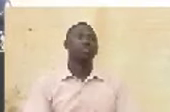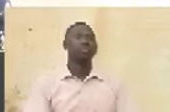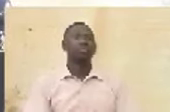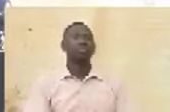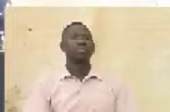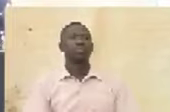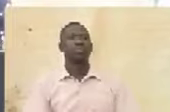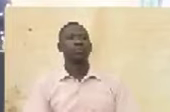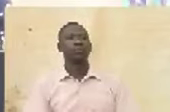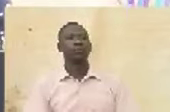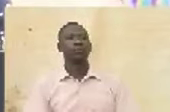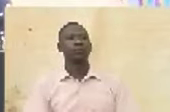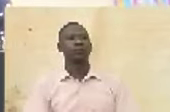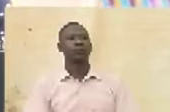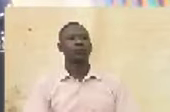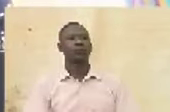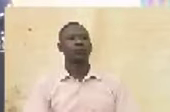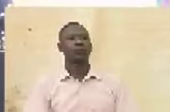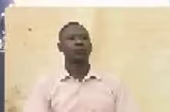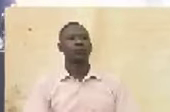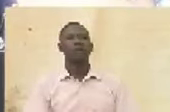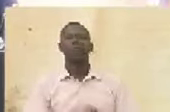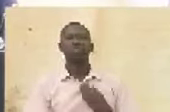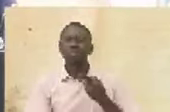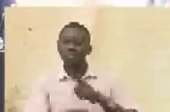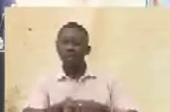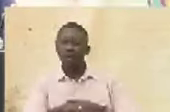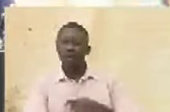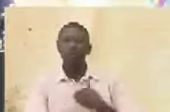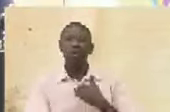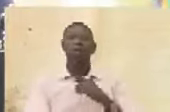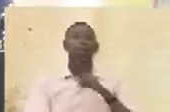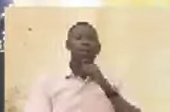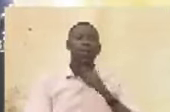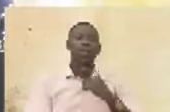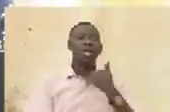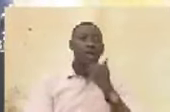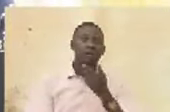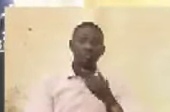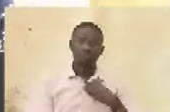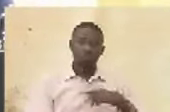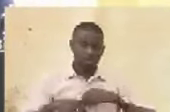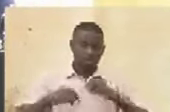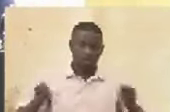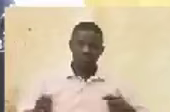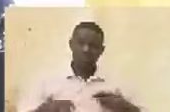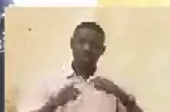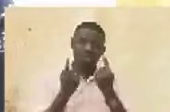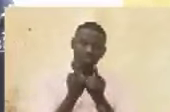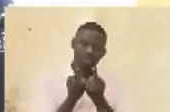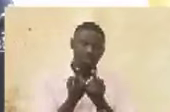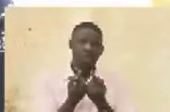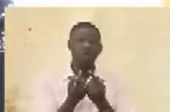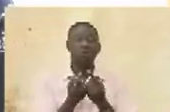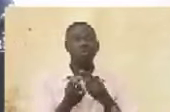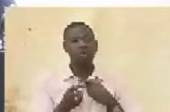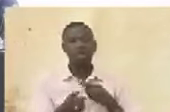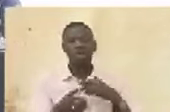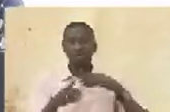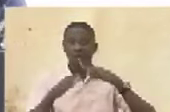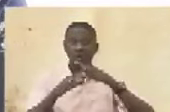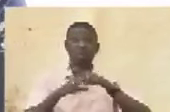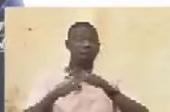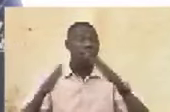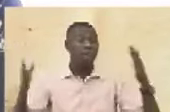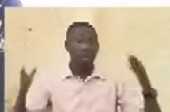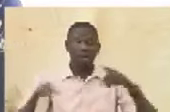point were the men asked to remove their clothes? Was it in the main hall where you were, or when they are in the bathroom? Embe